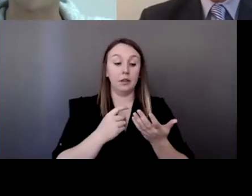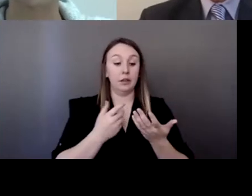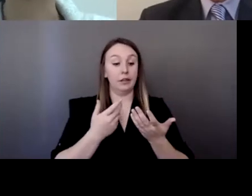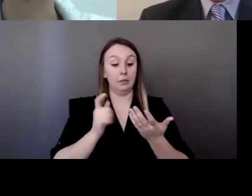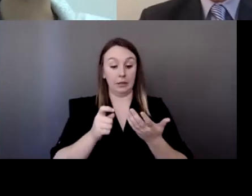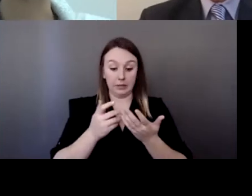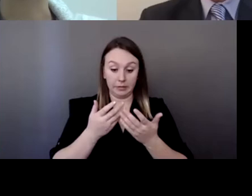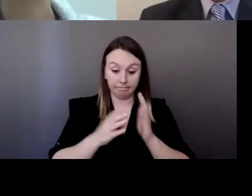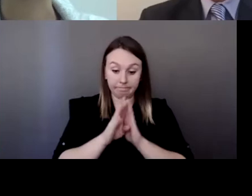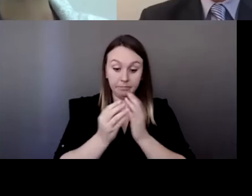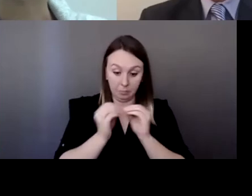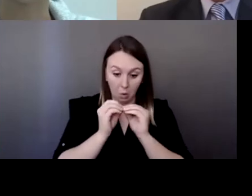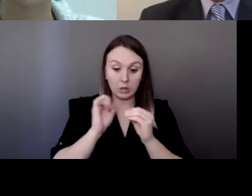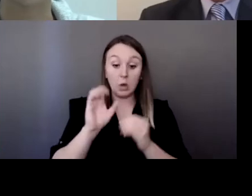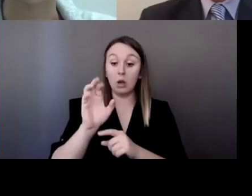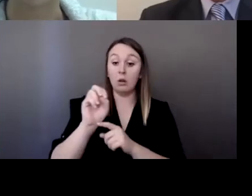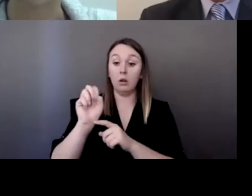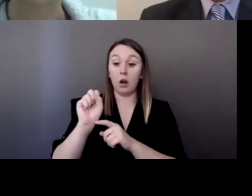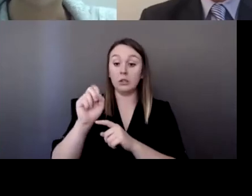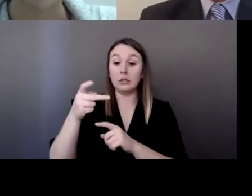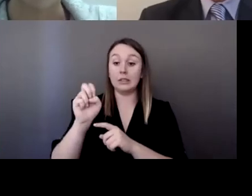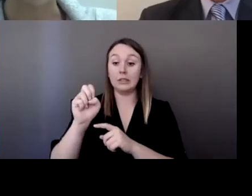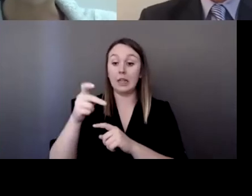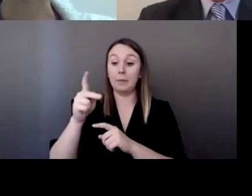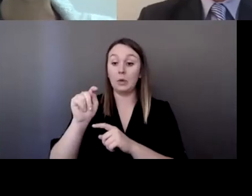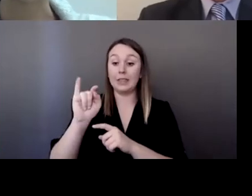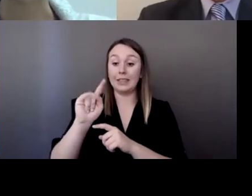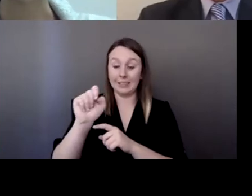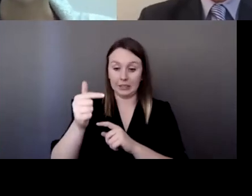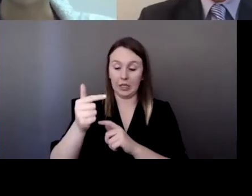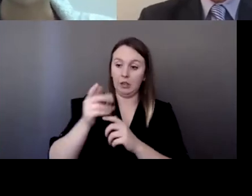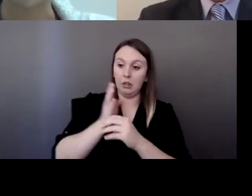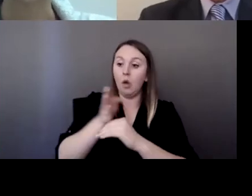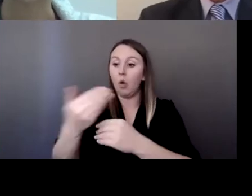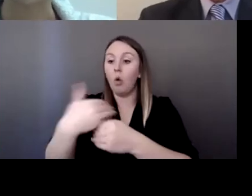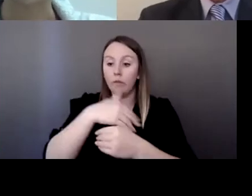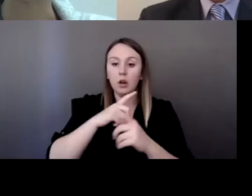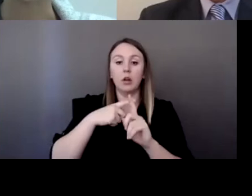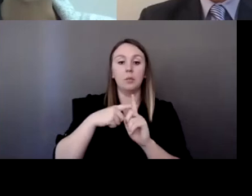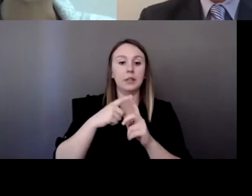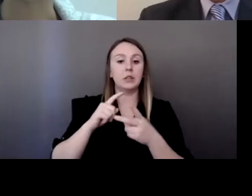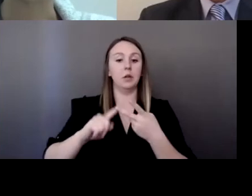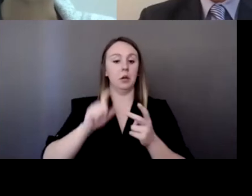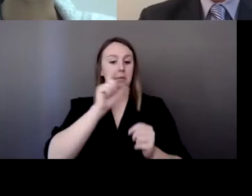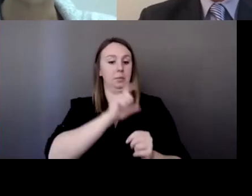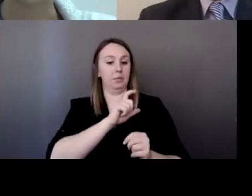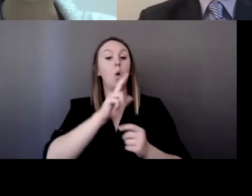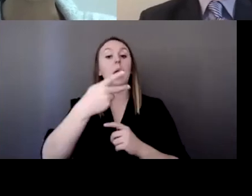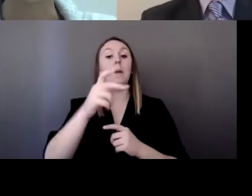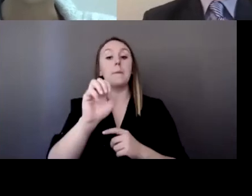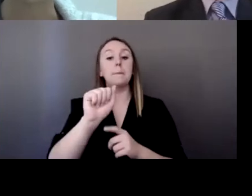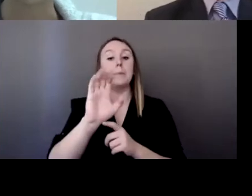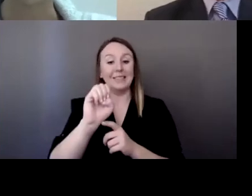cross-deputizing and then going into peace officer recognition. So we've been leading that and trying to, I guess,